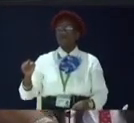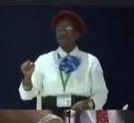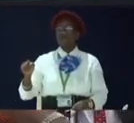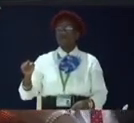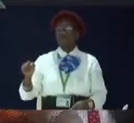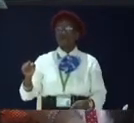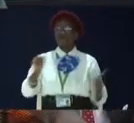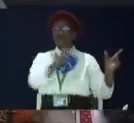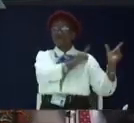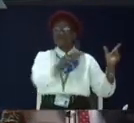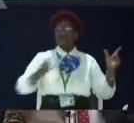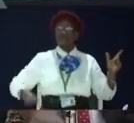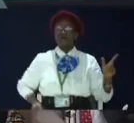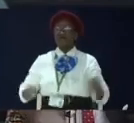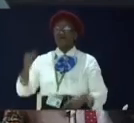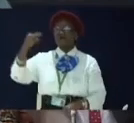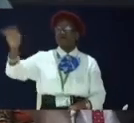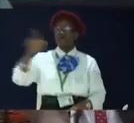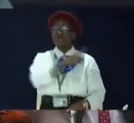the Lord of Lords,